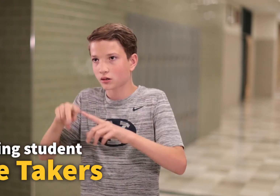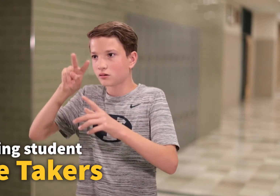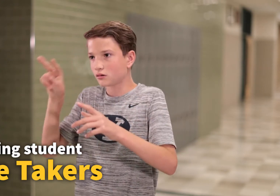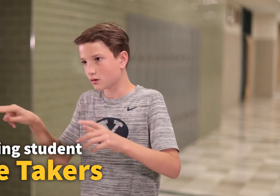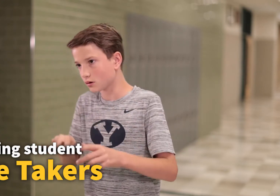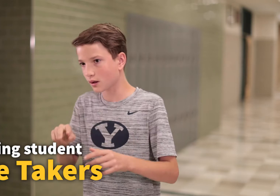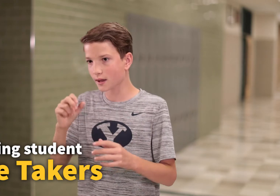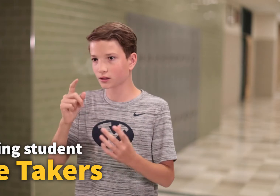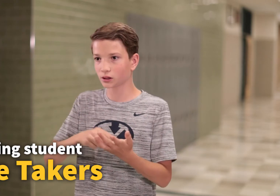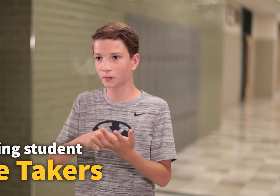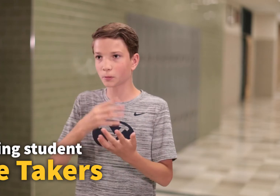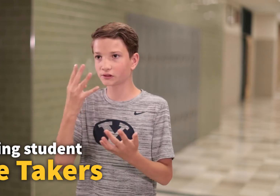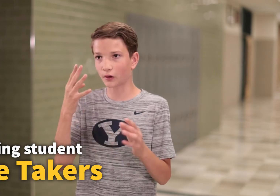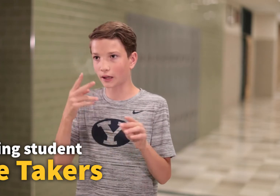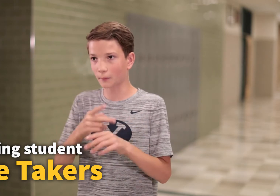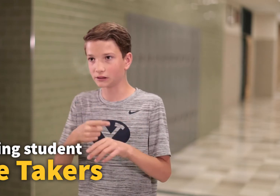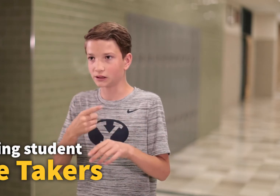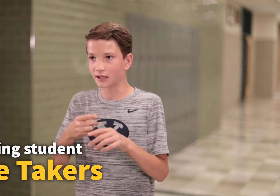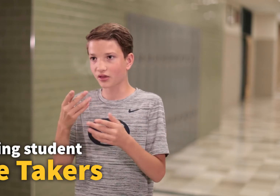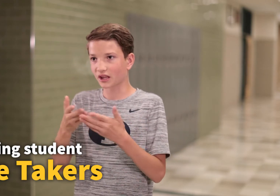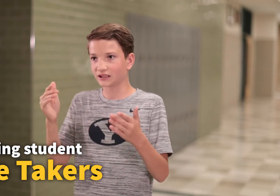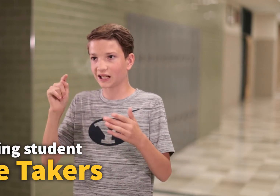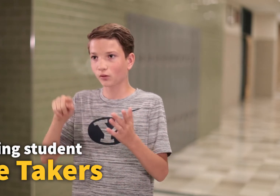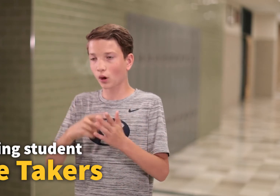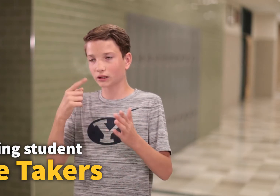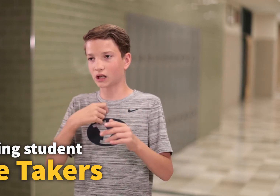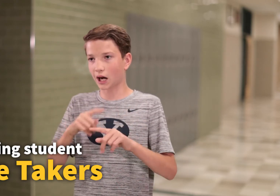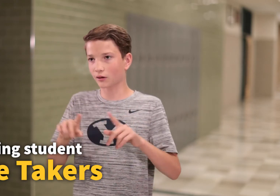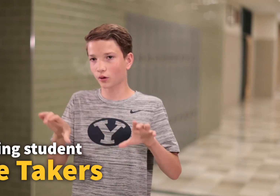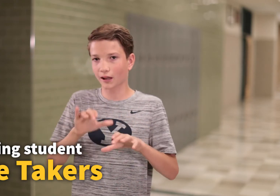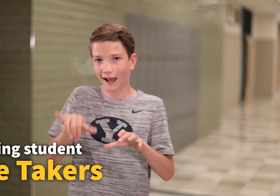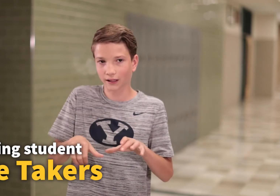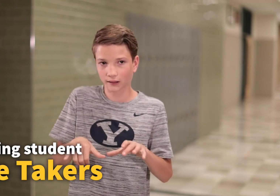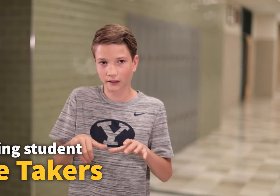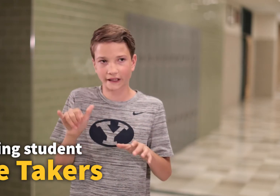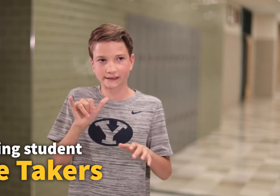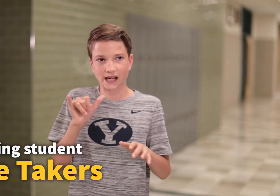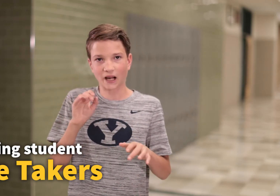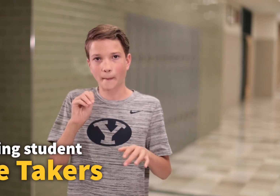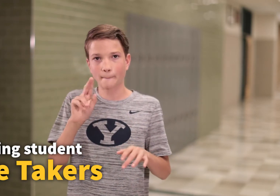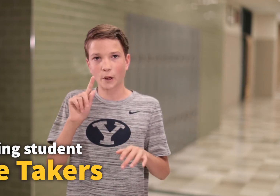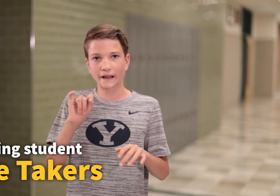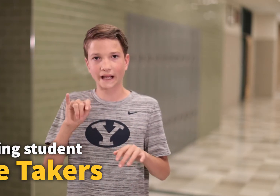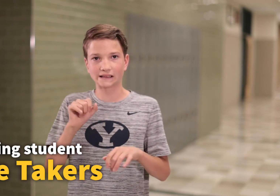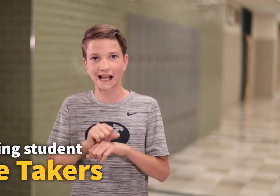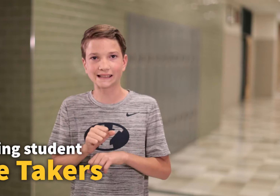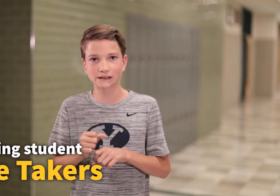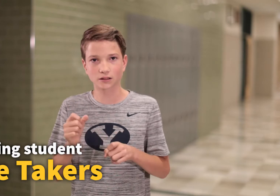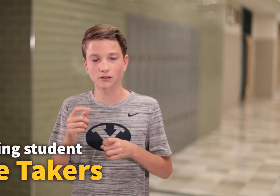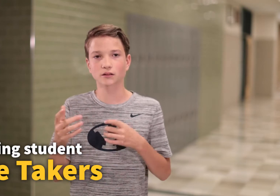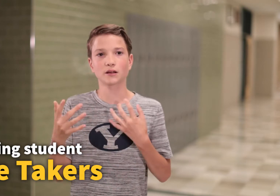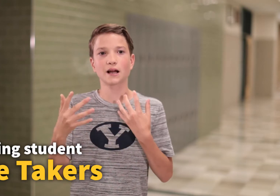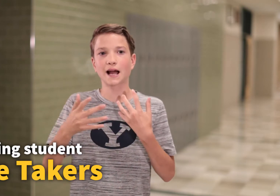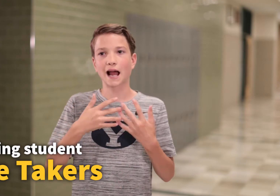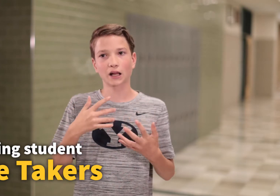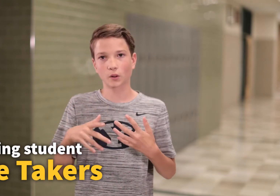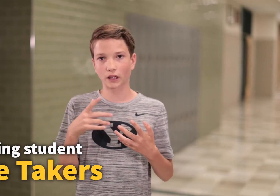board. Trying to catch 4 things at once, that level of multitasking is just